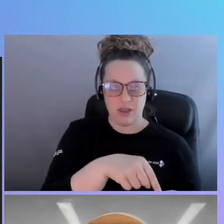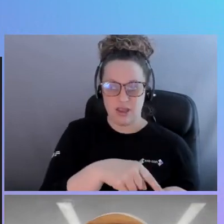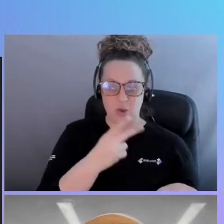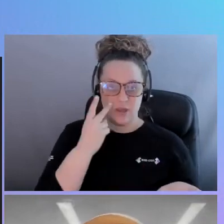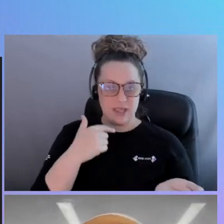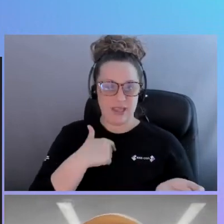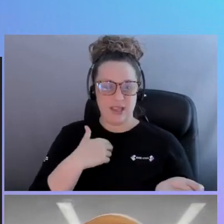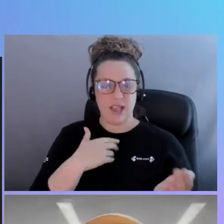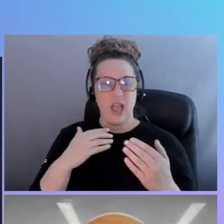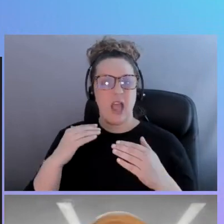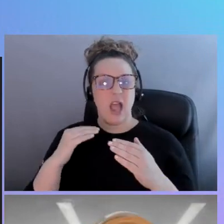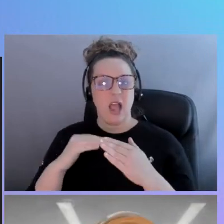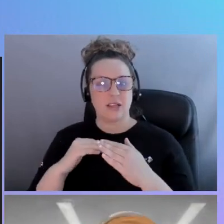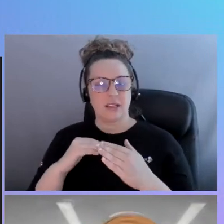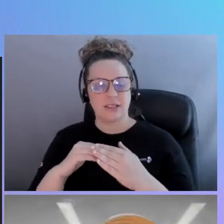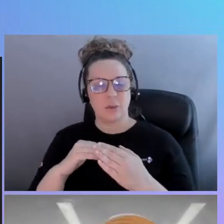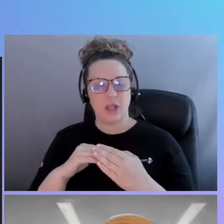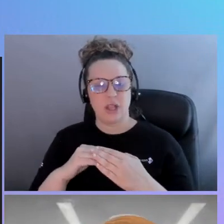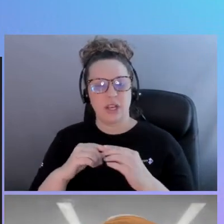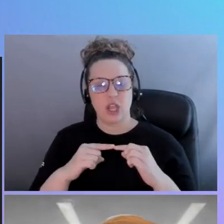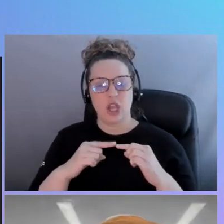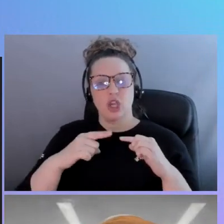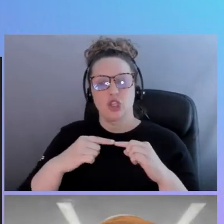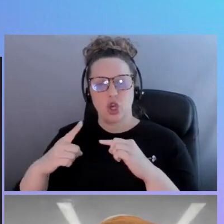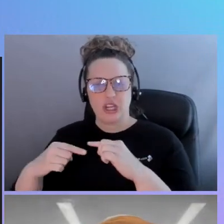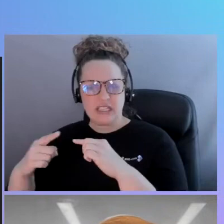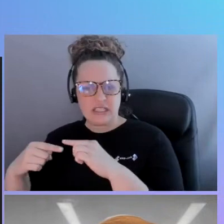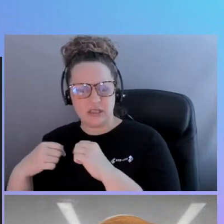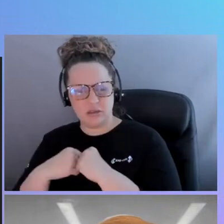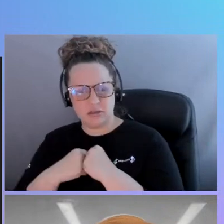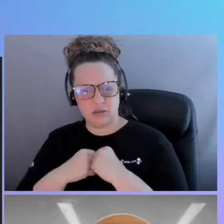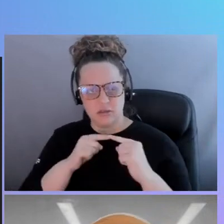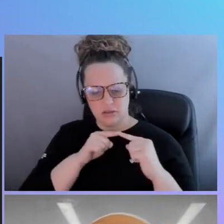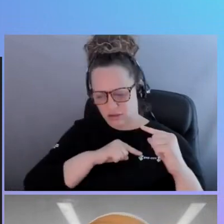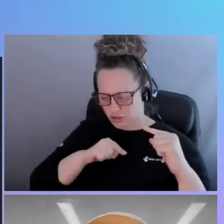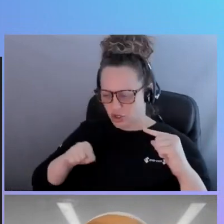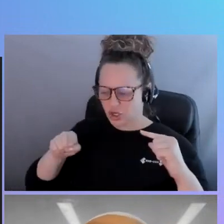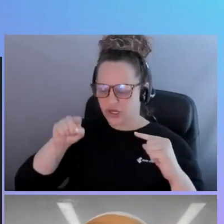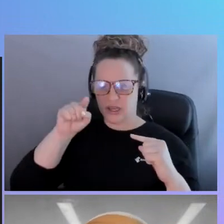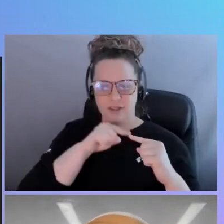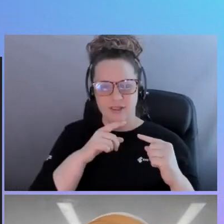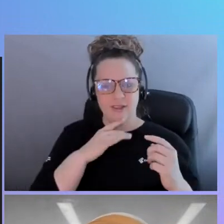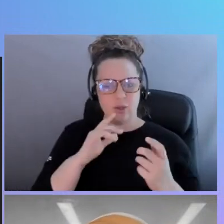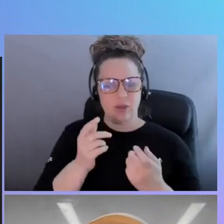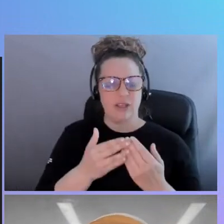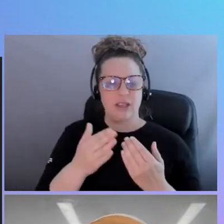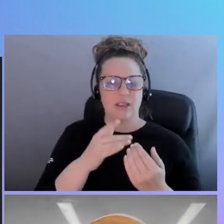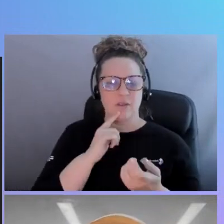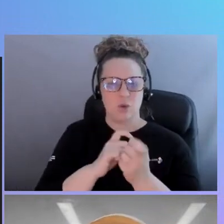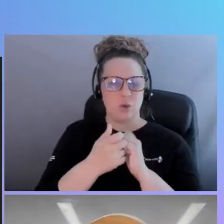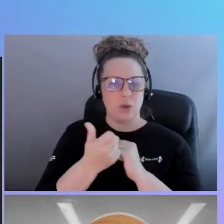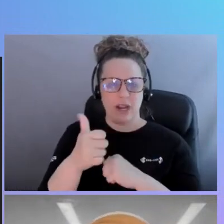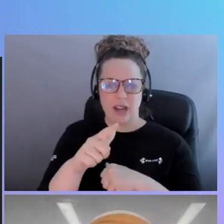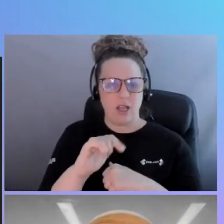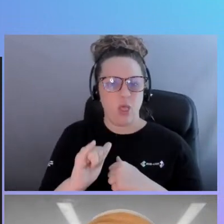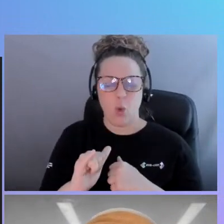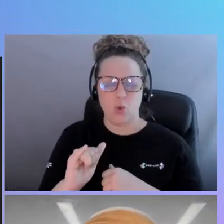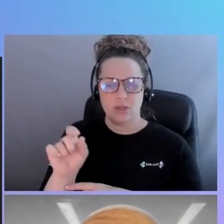called accessibility shortcuts. And that way, it's easy for you to switch to any of those settings that I talked